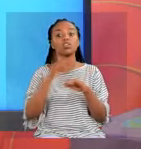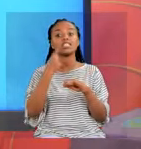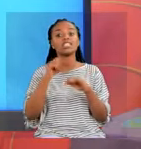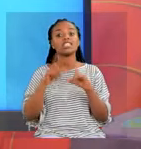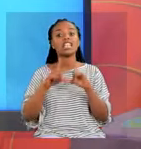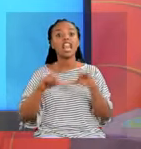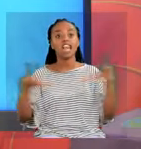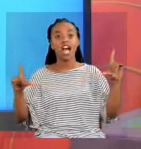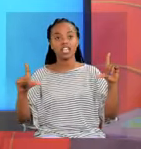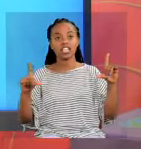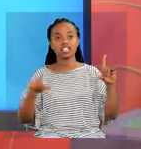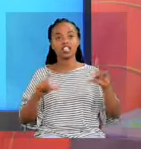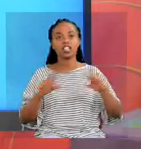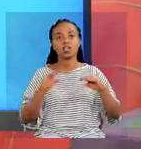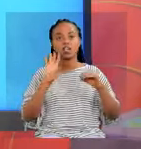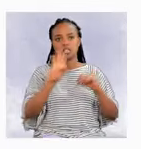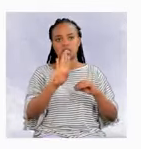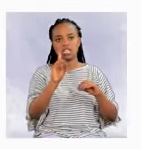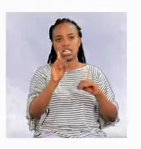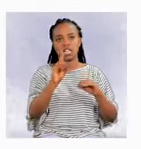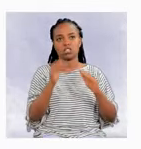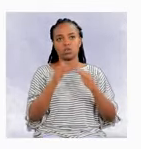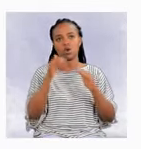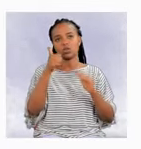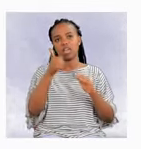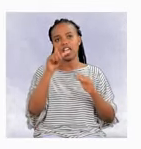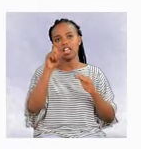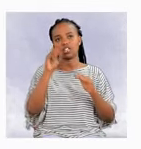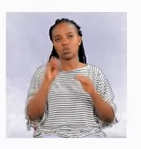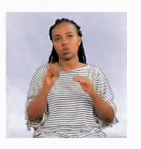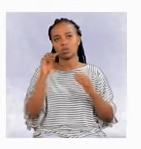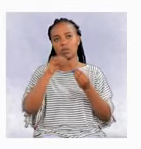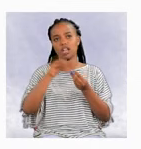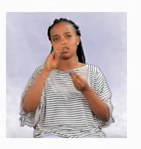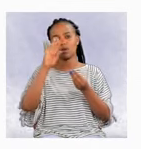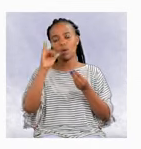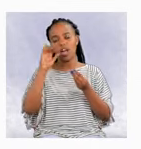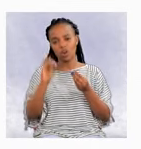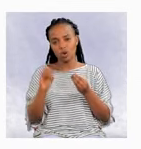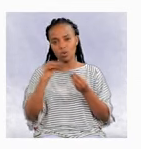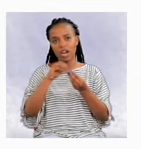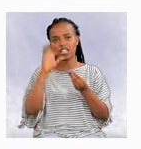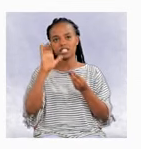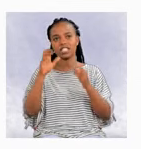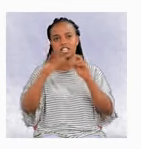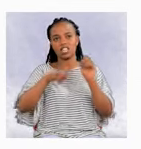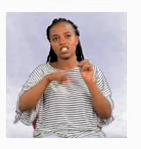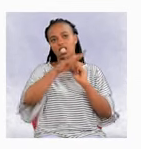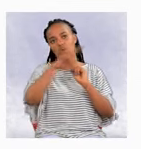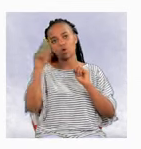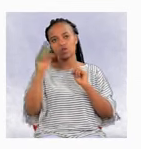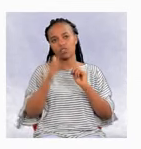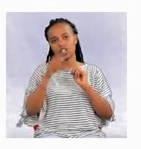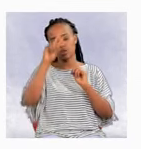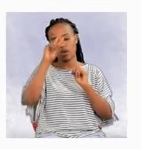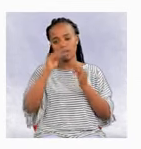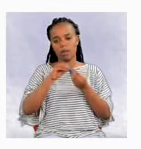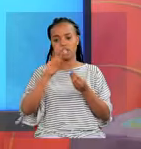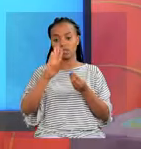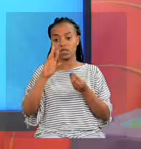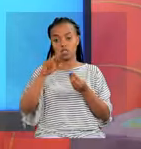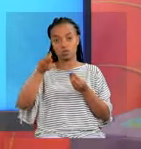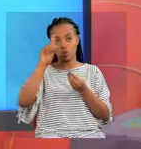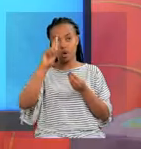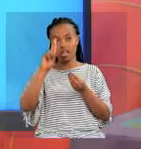is equal to absolute value of x naught plus by naught plus c over the square root of a squared plus b squared. And